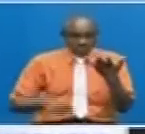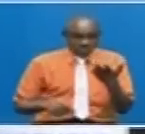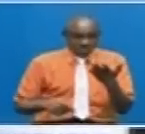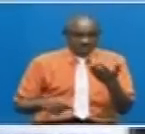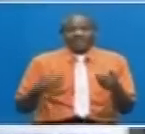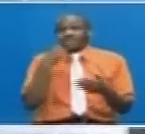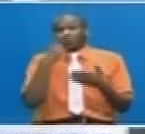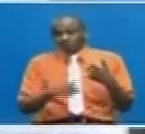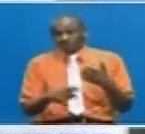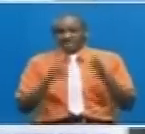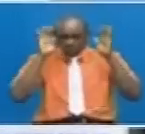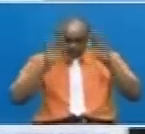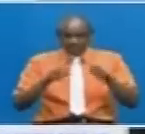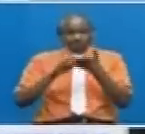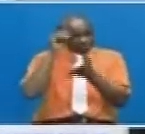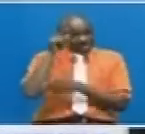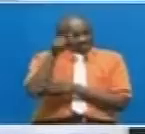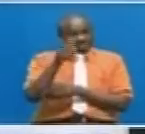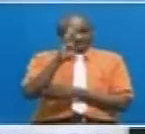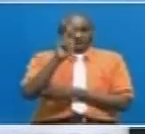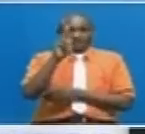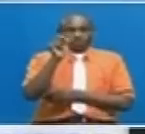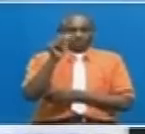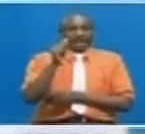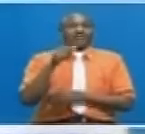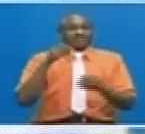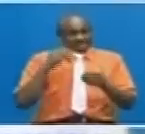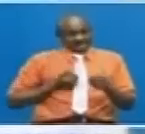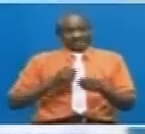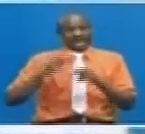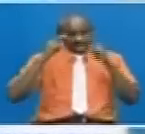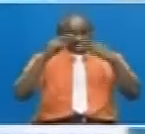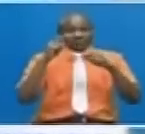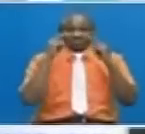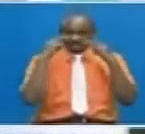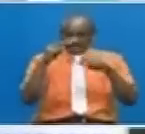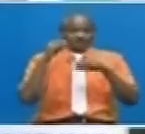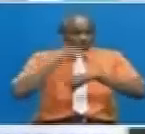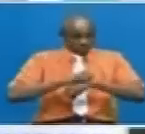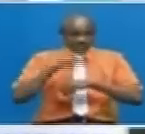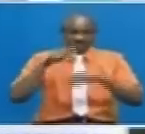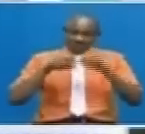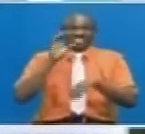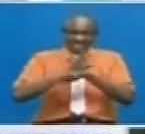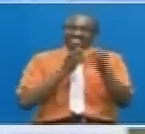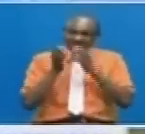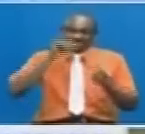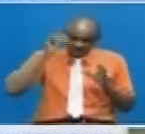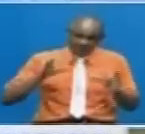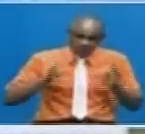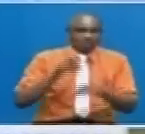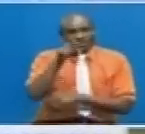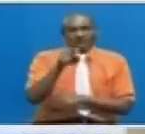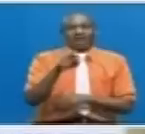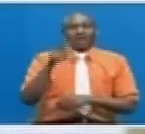It is alleged that Muslim students at the Bura Girls High School are forced to attend church services, something that their parents